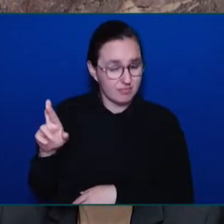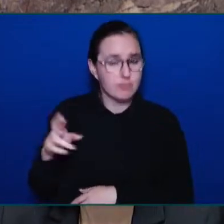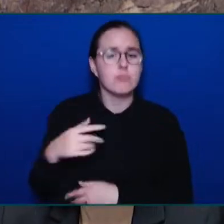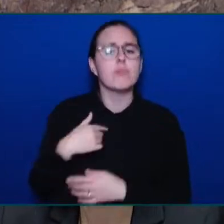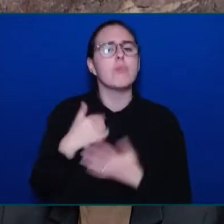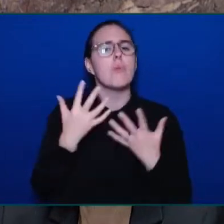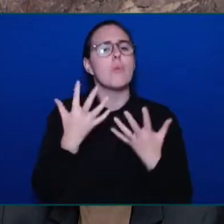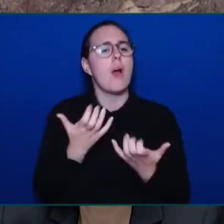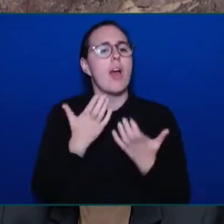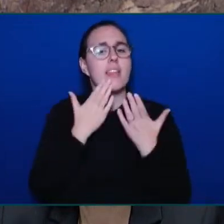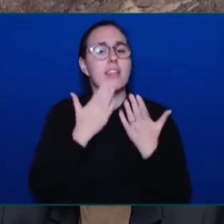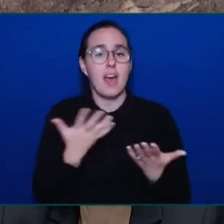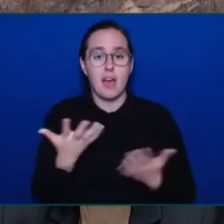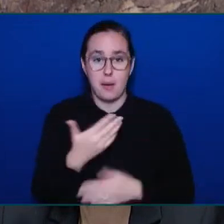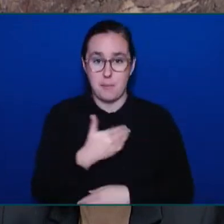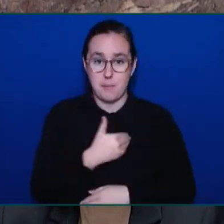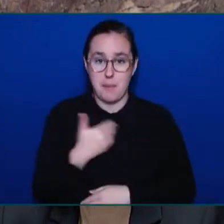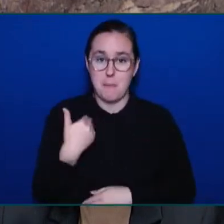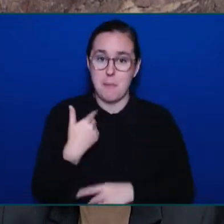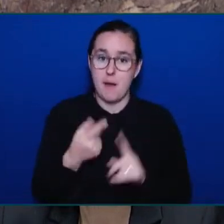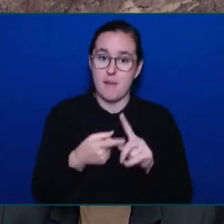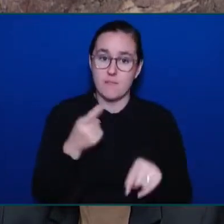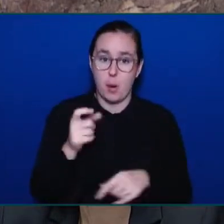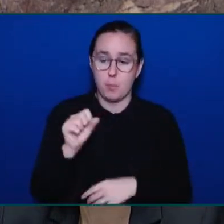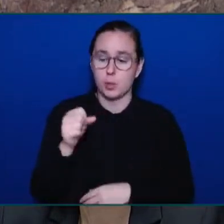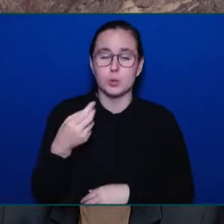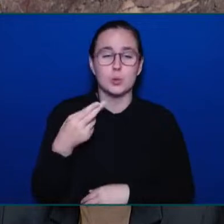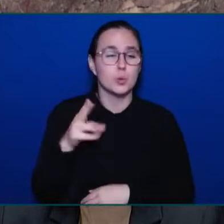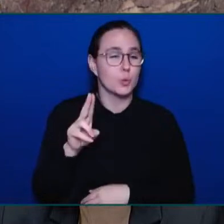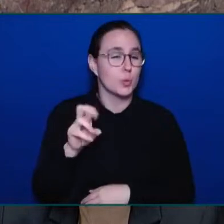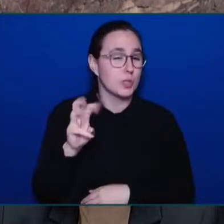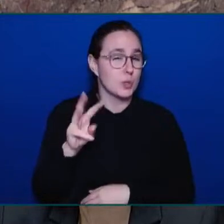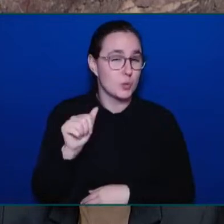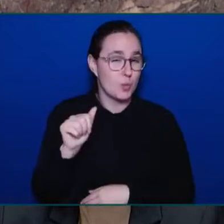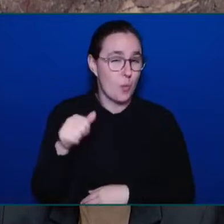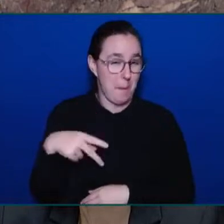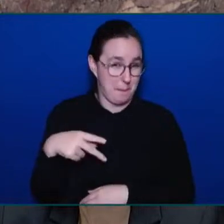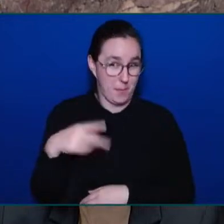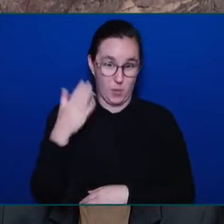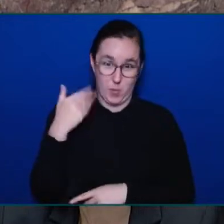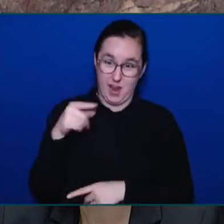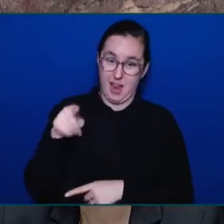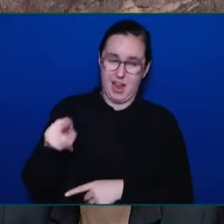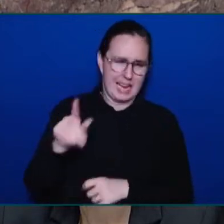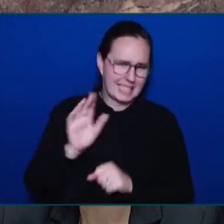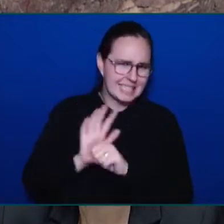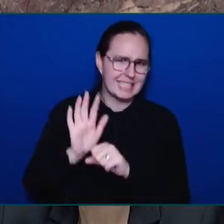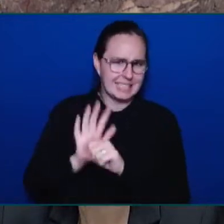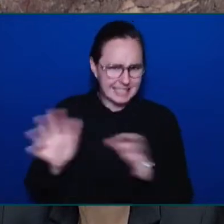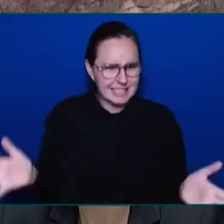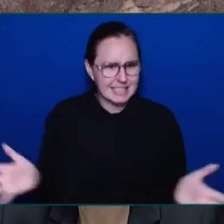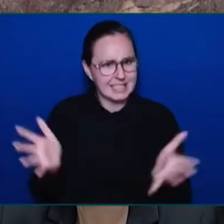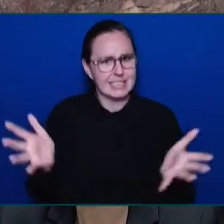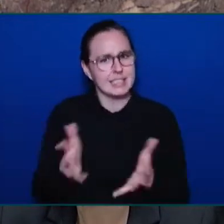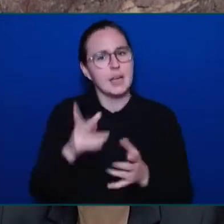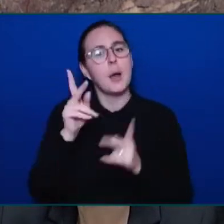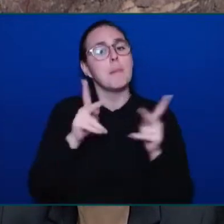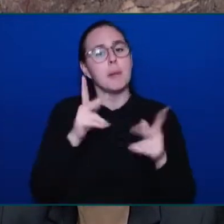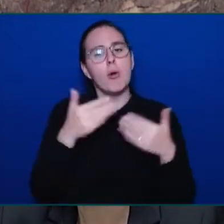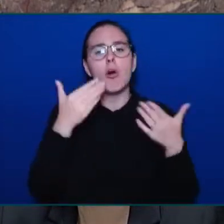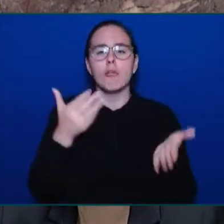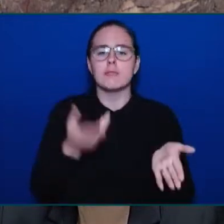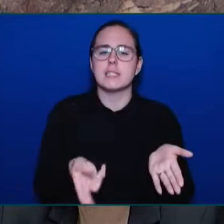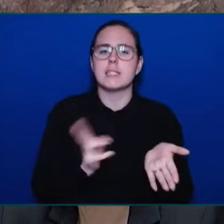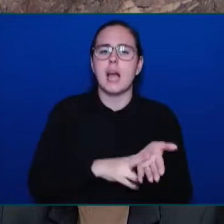in encouraging all of us to become organ donors. So if there's one thing I think we can do to support people on that very difficult journey,